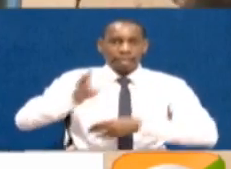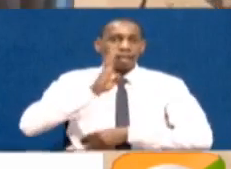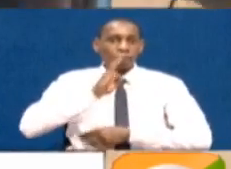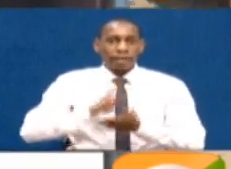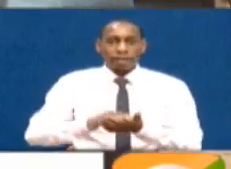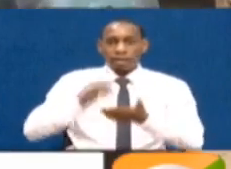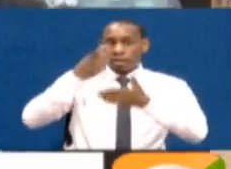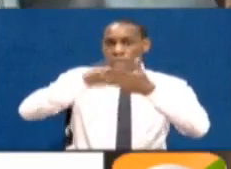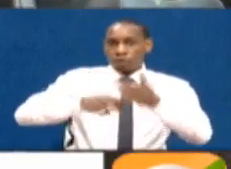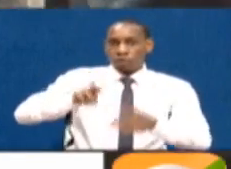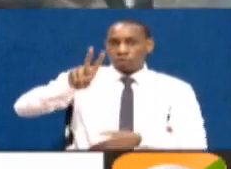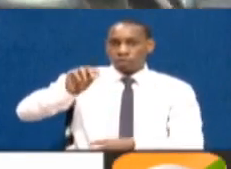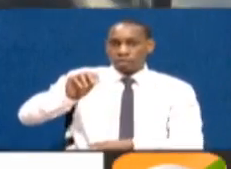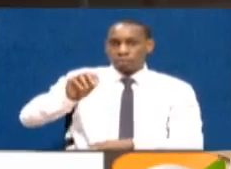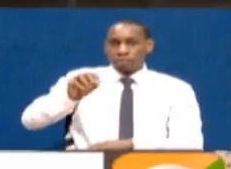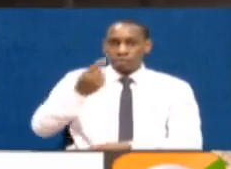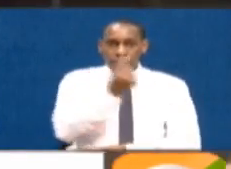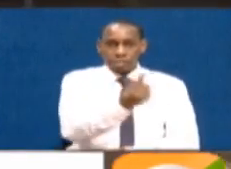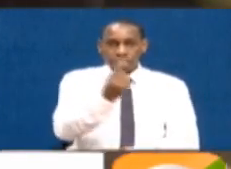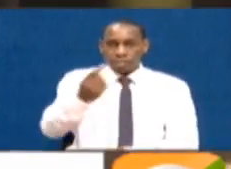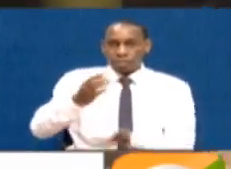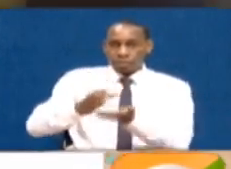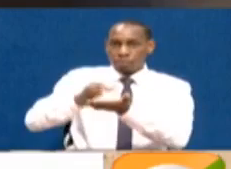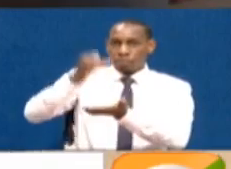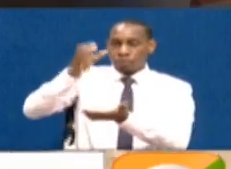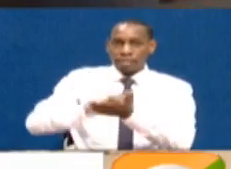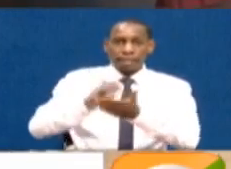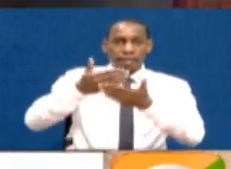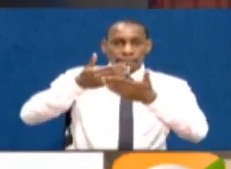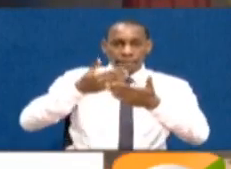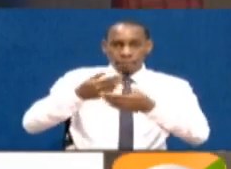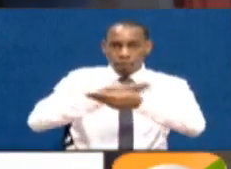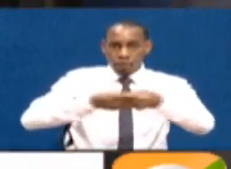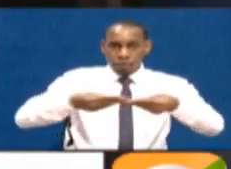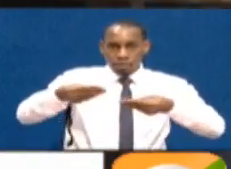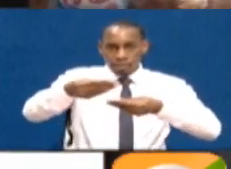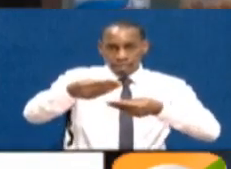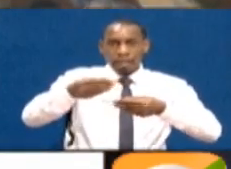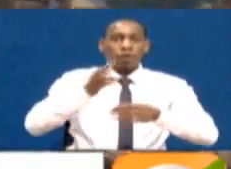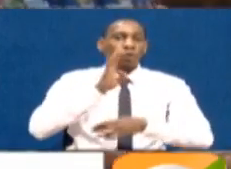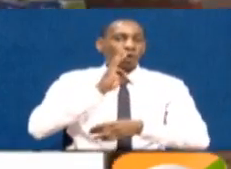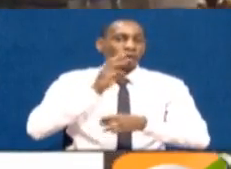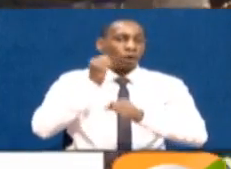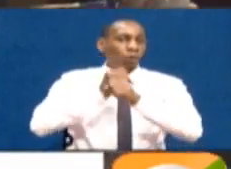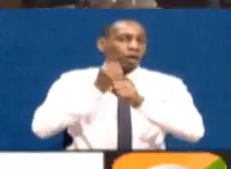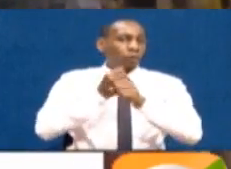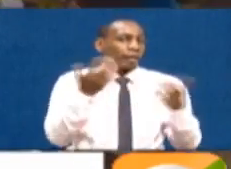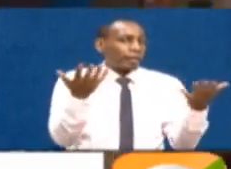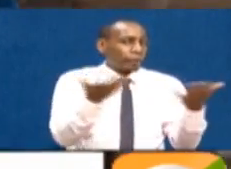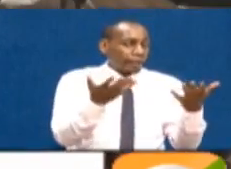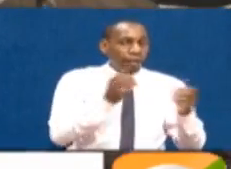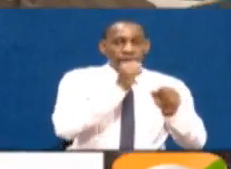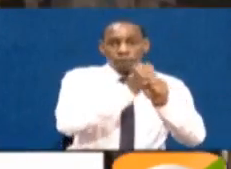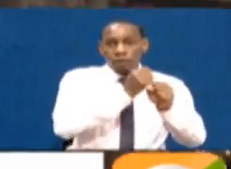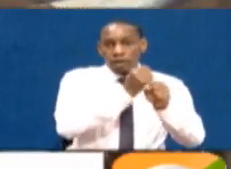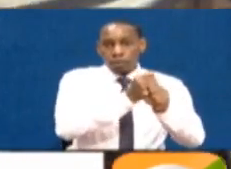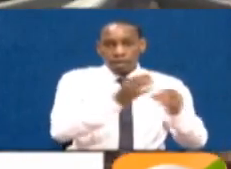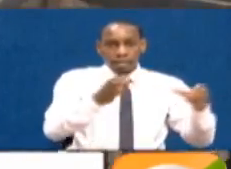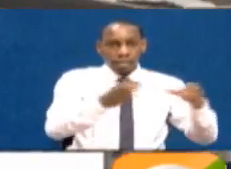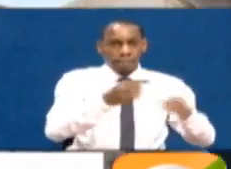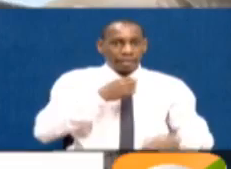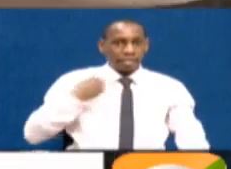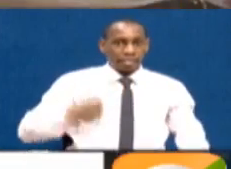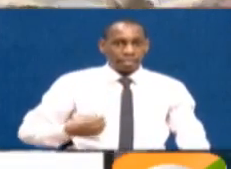20 bob per jerry can. So before I started doing this hustle, I was working for a Chinese